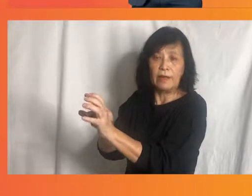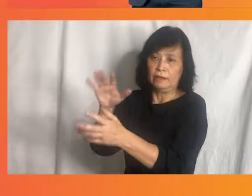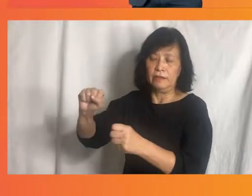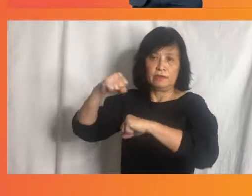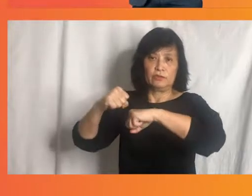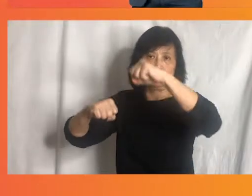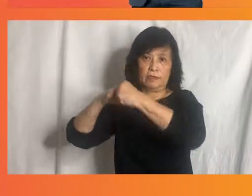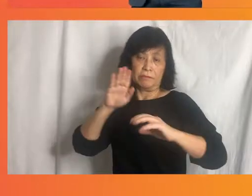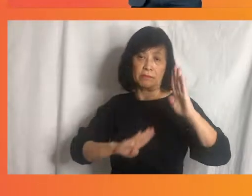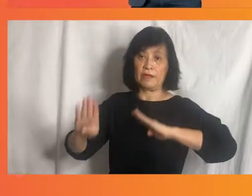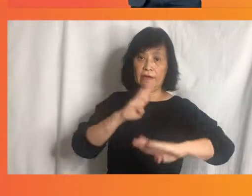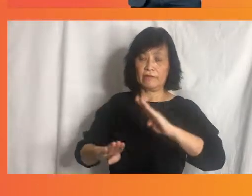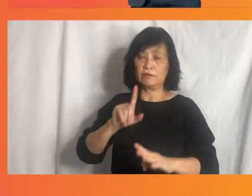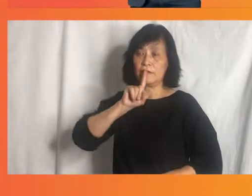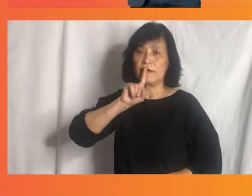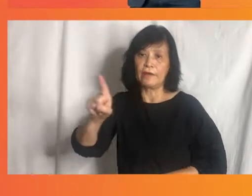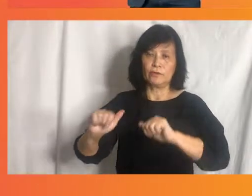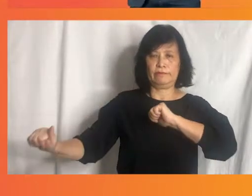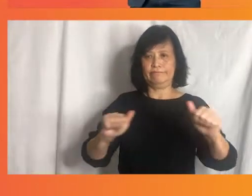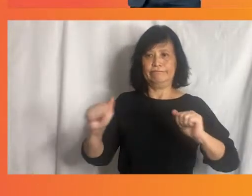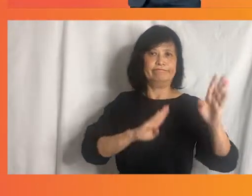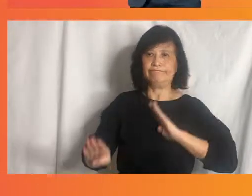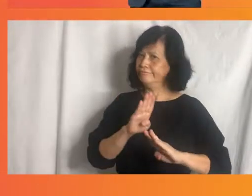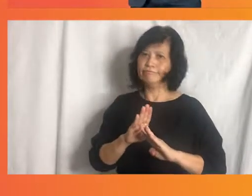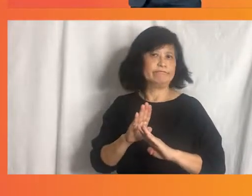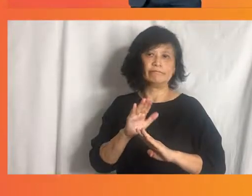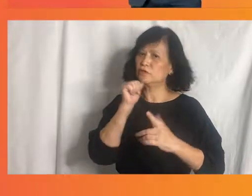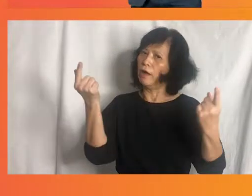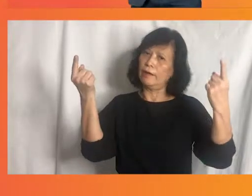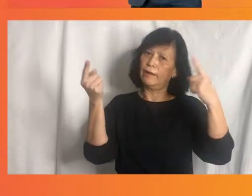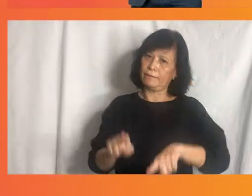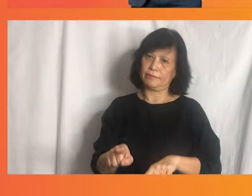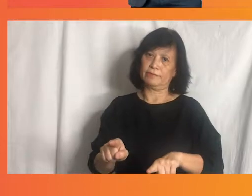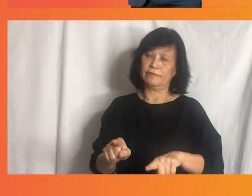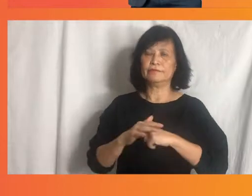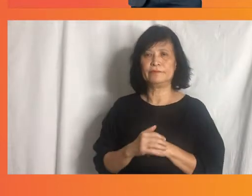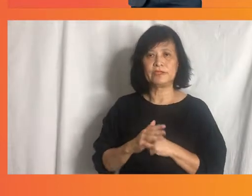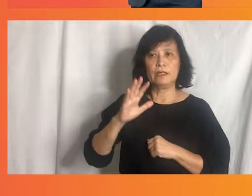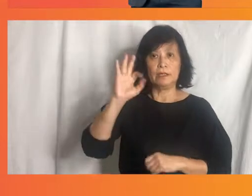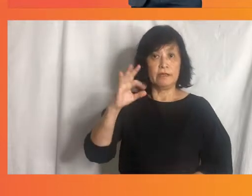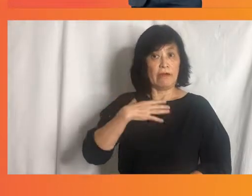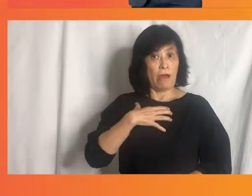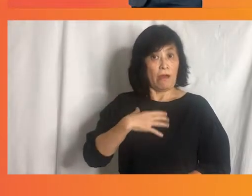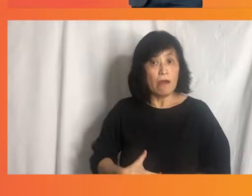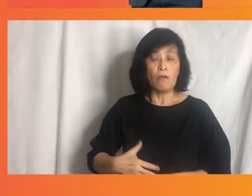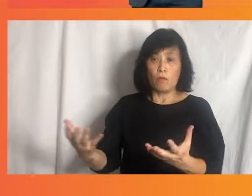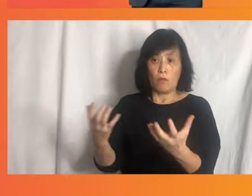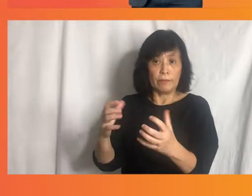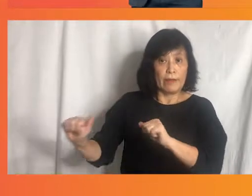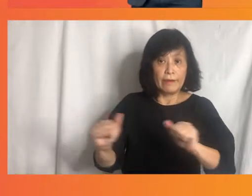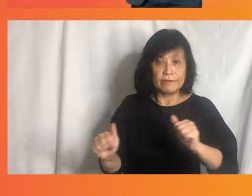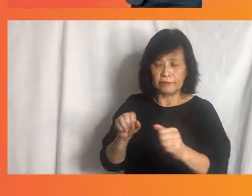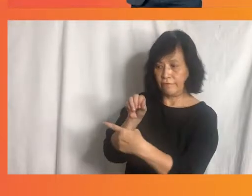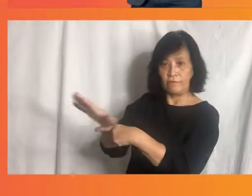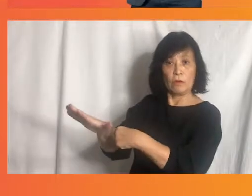the actual activity behavior will not take place. Now, a person's intention to be active can be influenced by